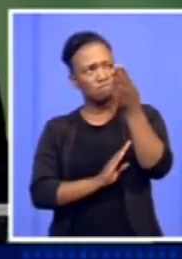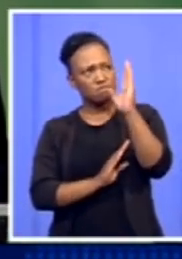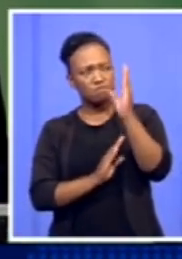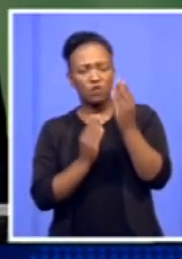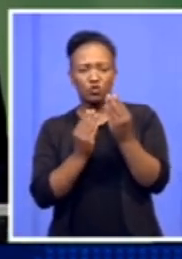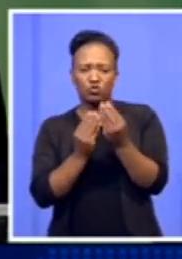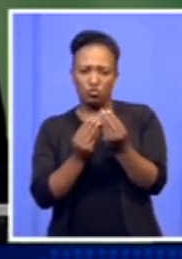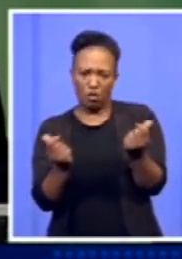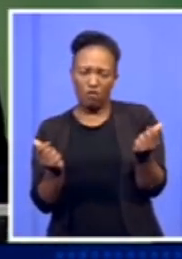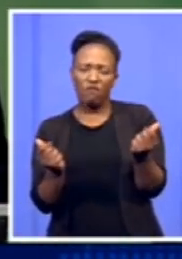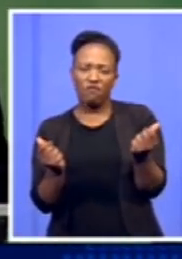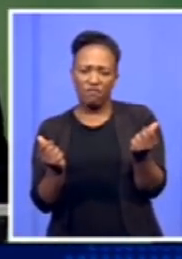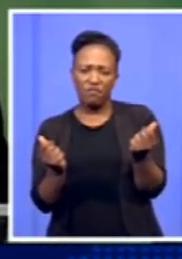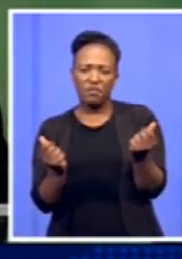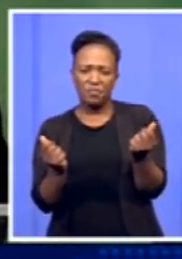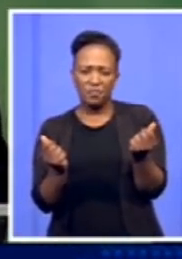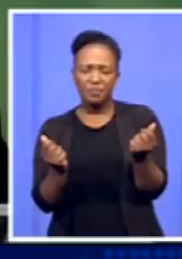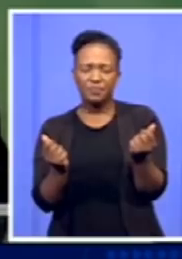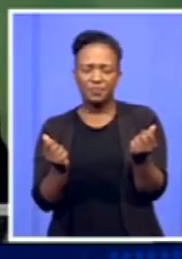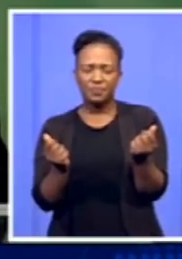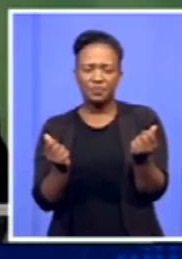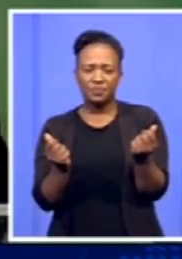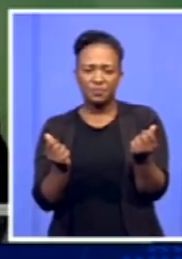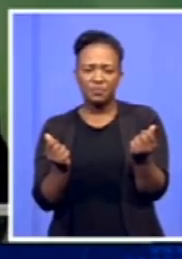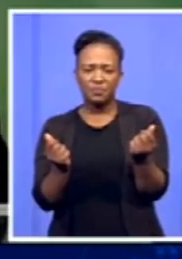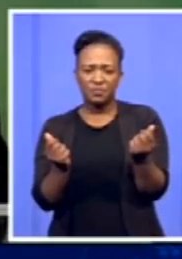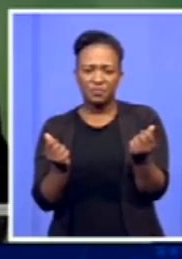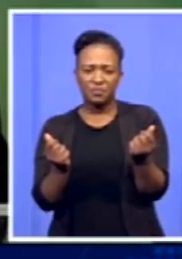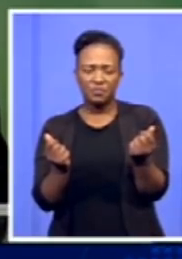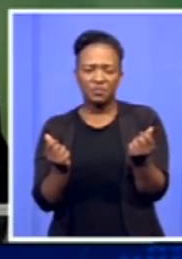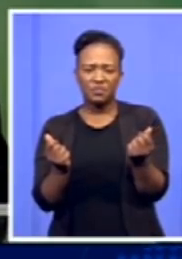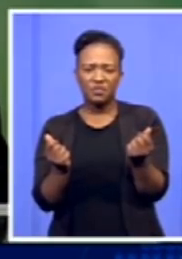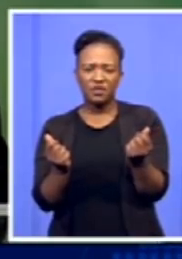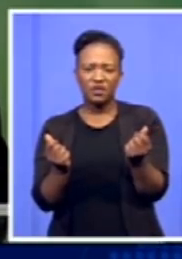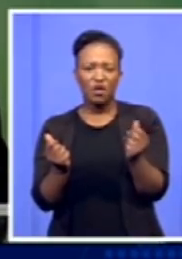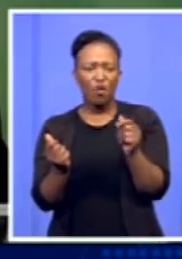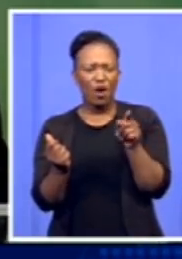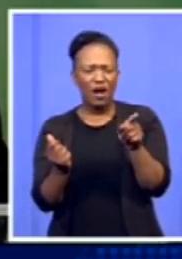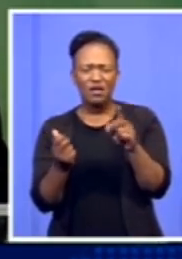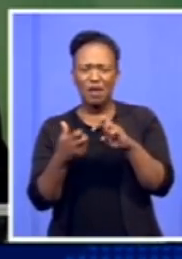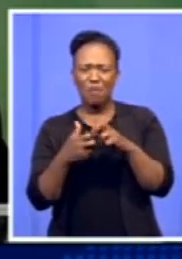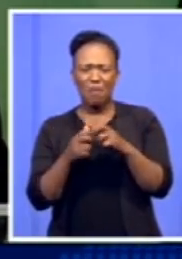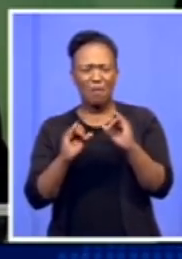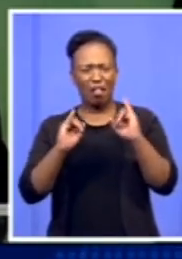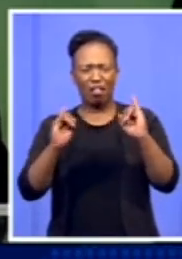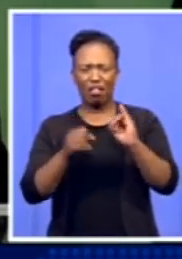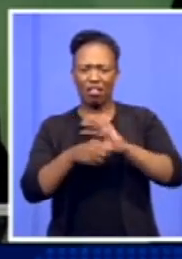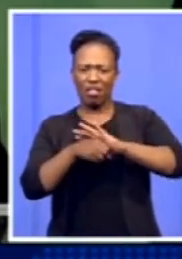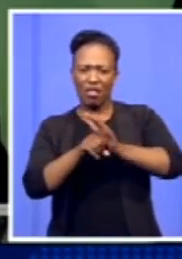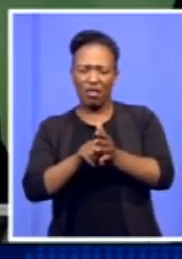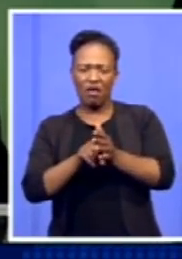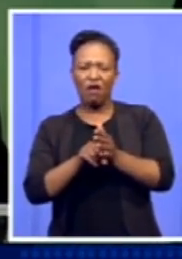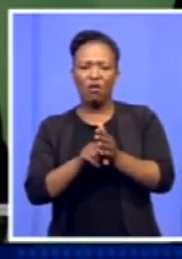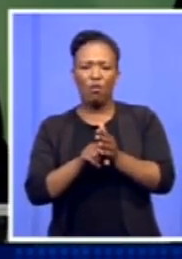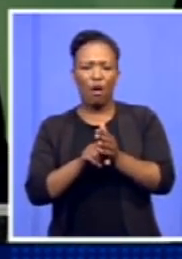need to face up to this humanitarian crisis together with determination. We also need to combat